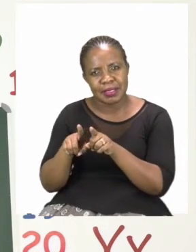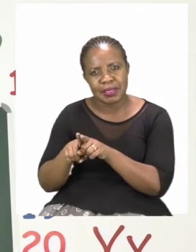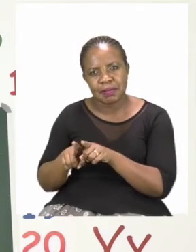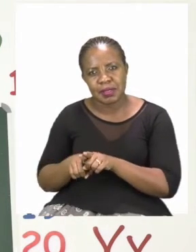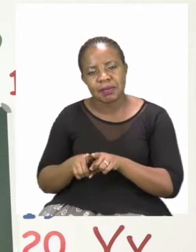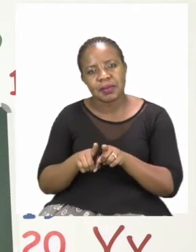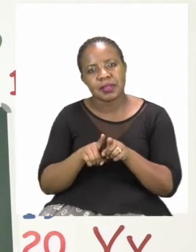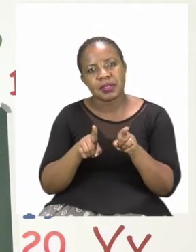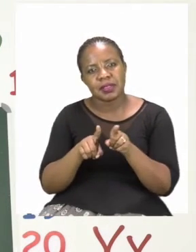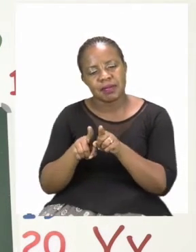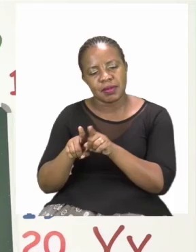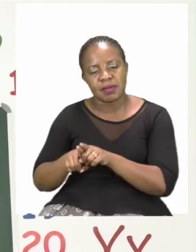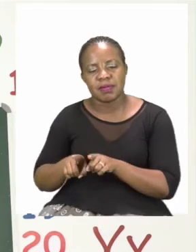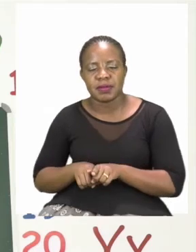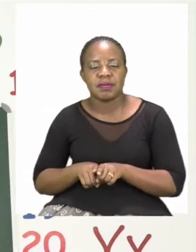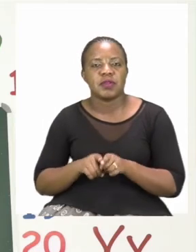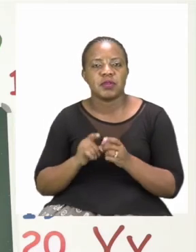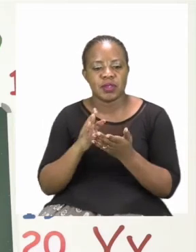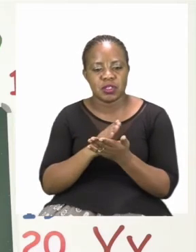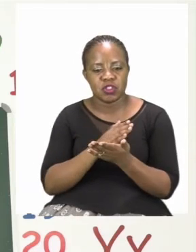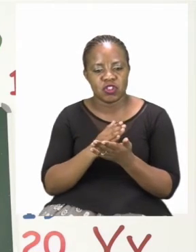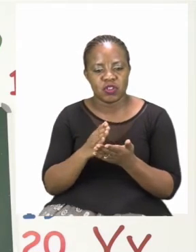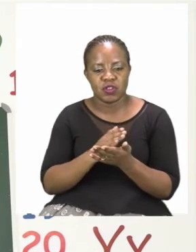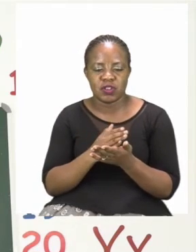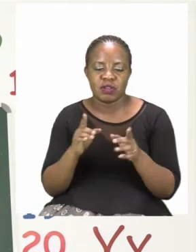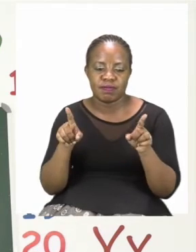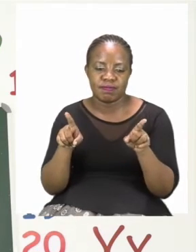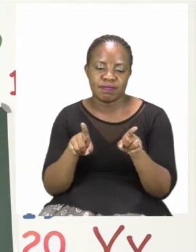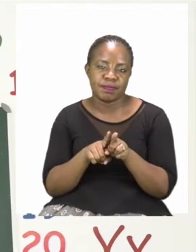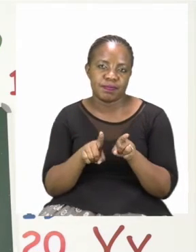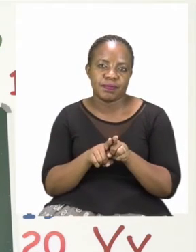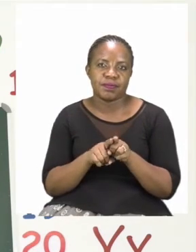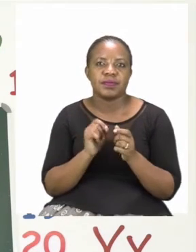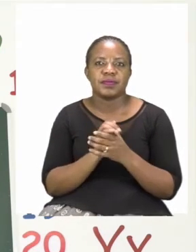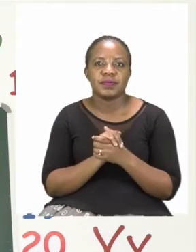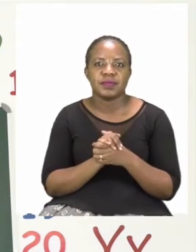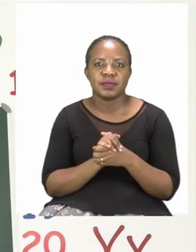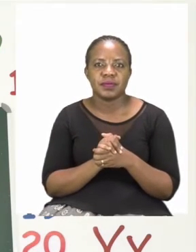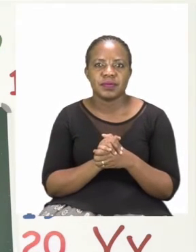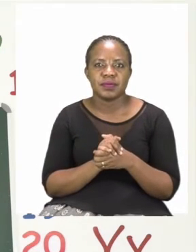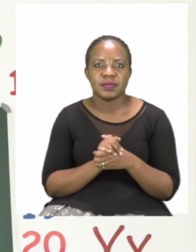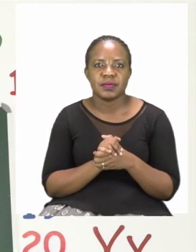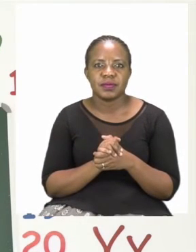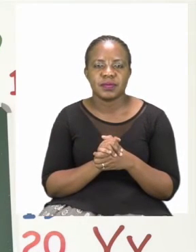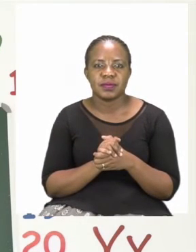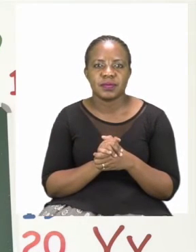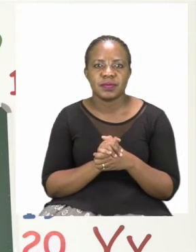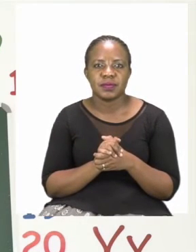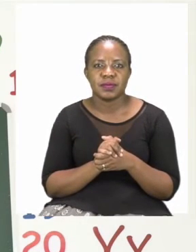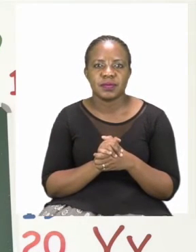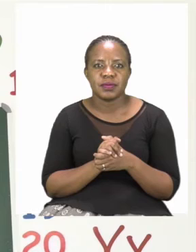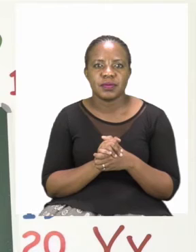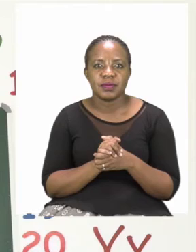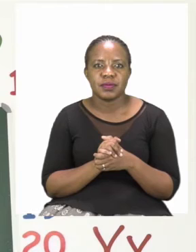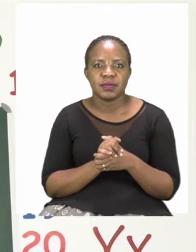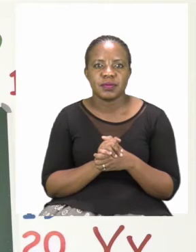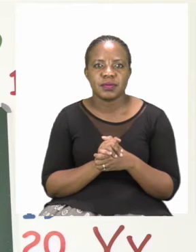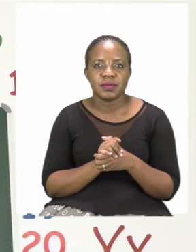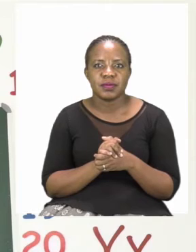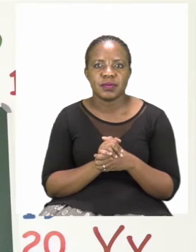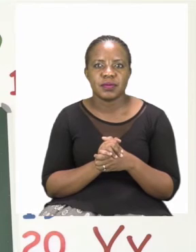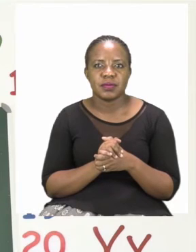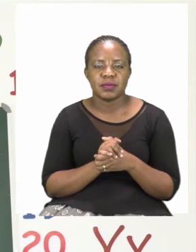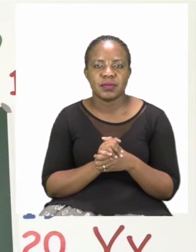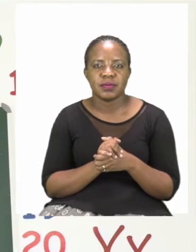give to the other pot. And when you reach the pot at the end, like